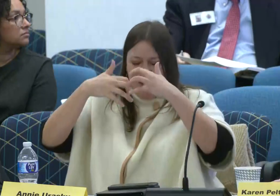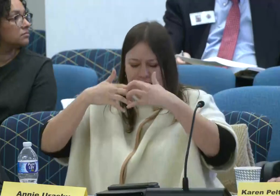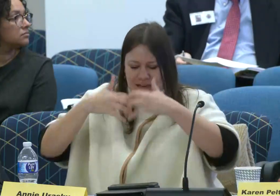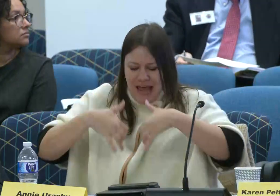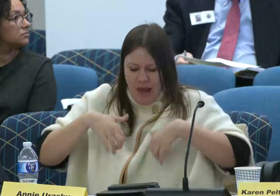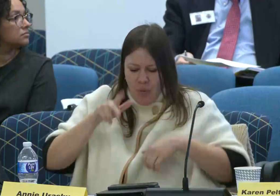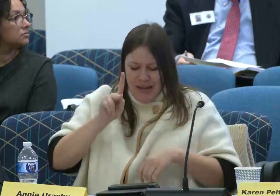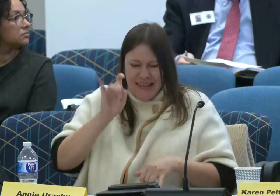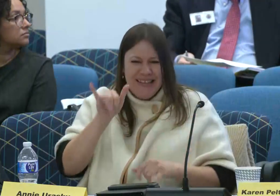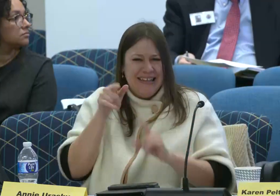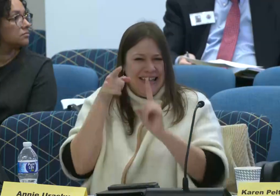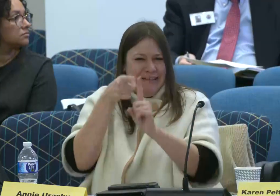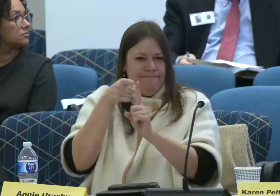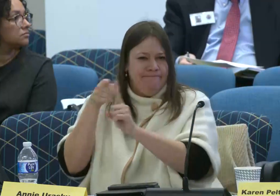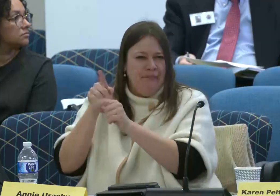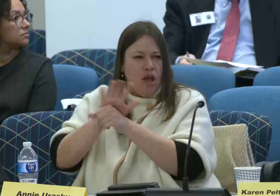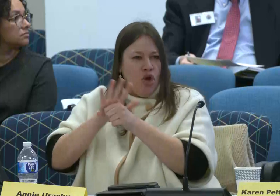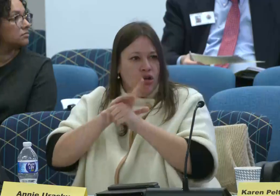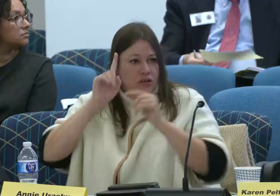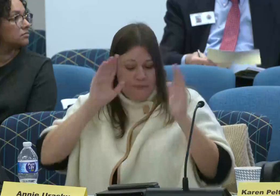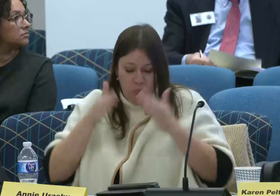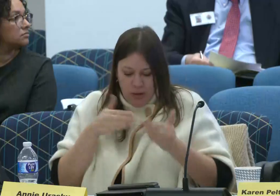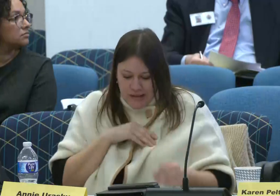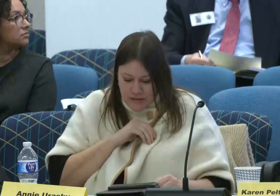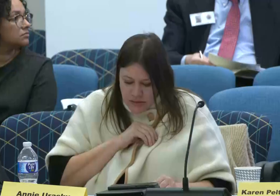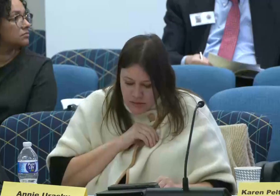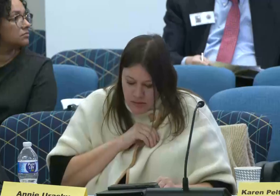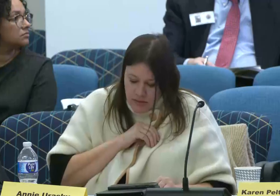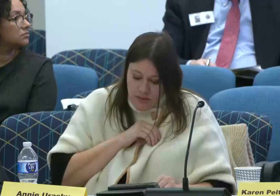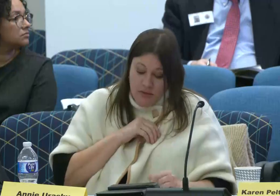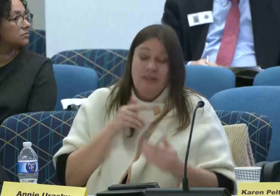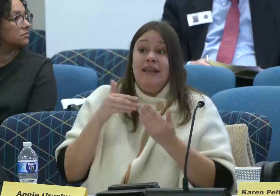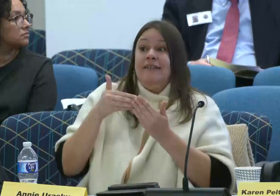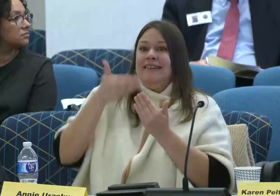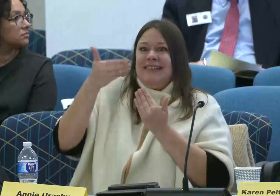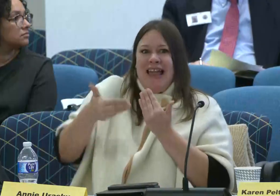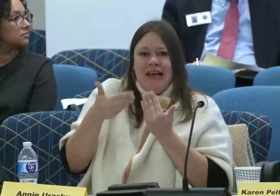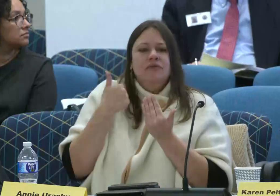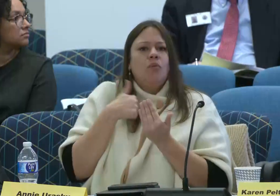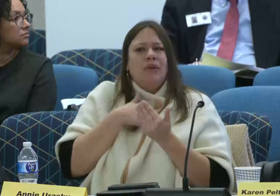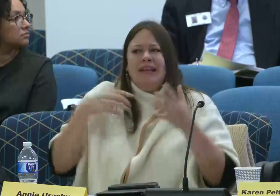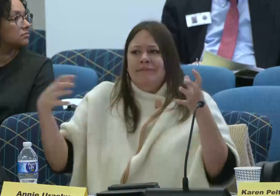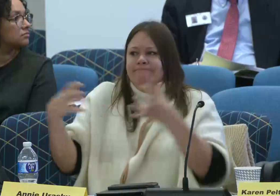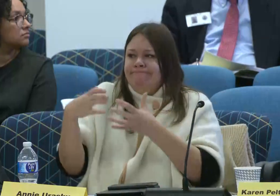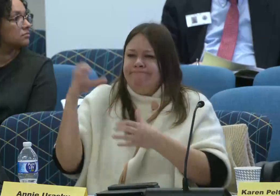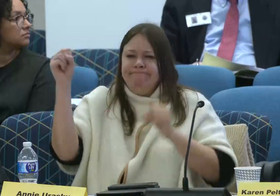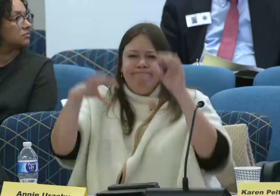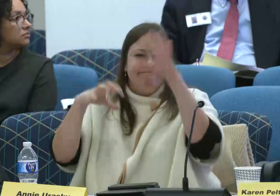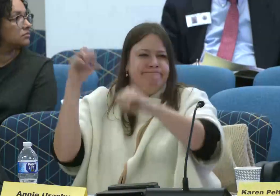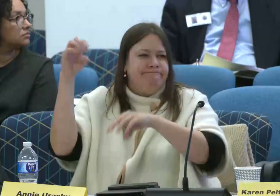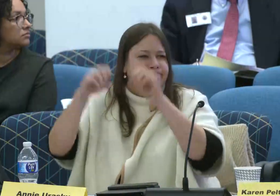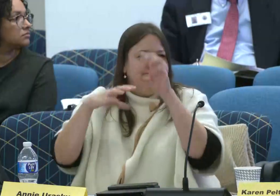the current scope and identifying the scope that we were trying to work on and focus on various areas.